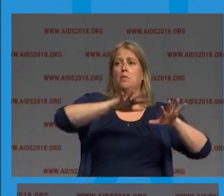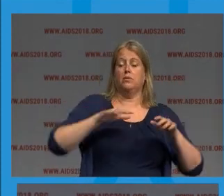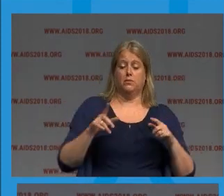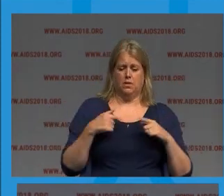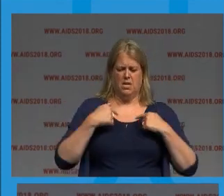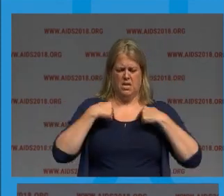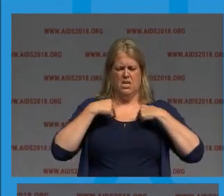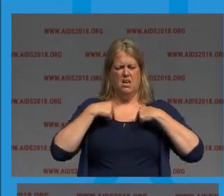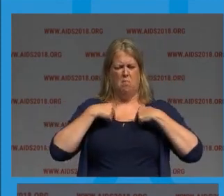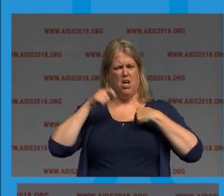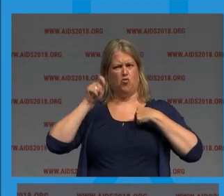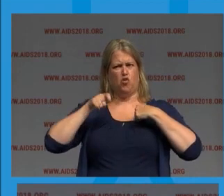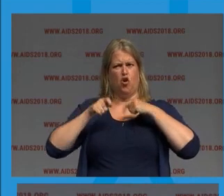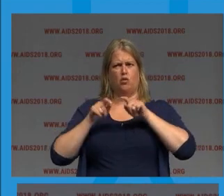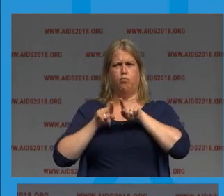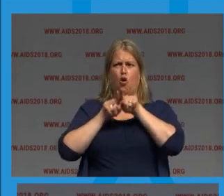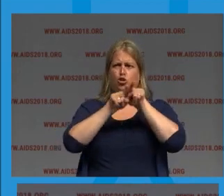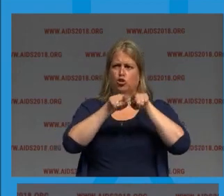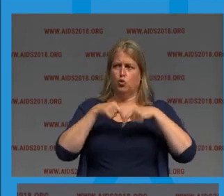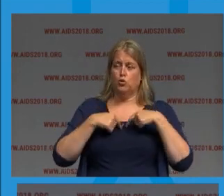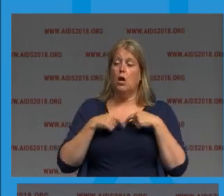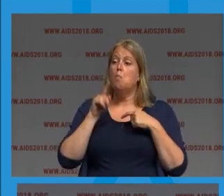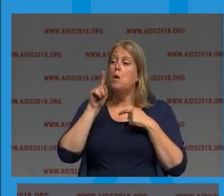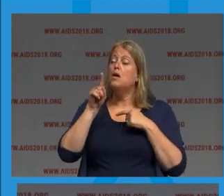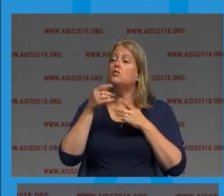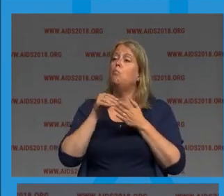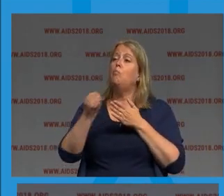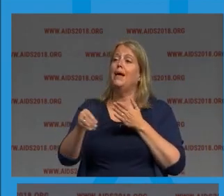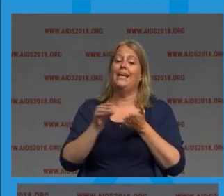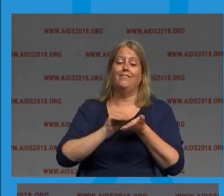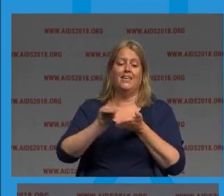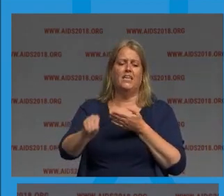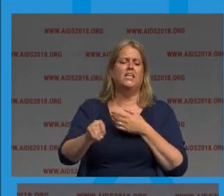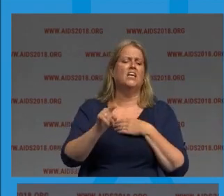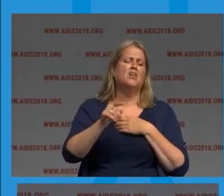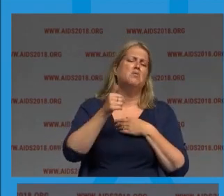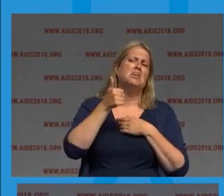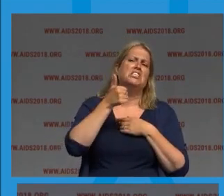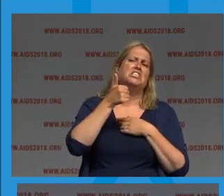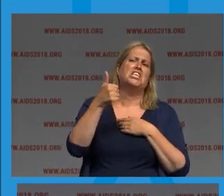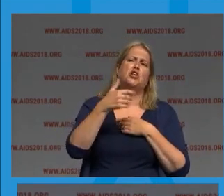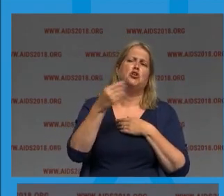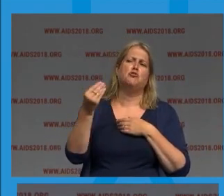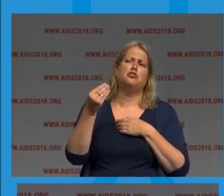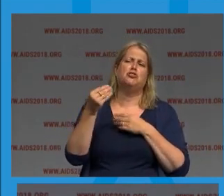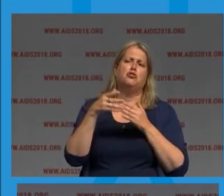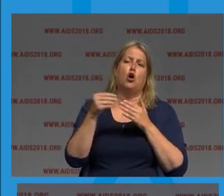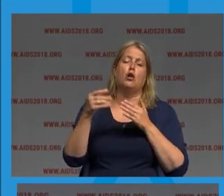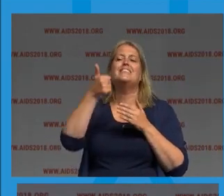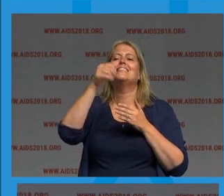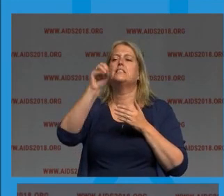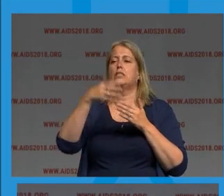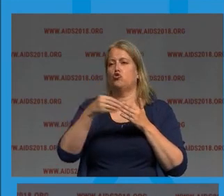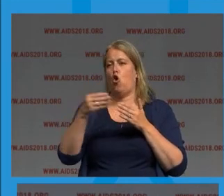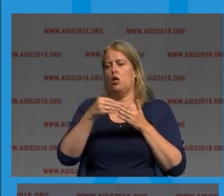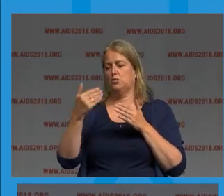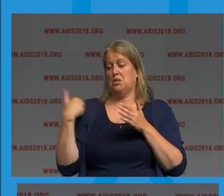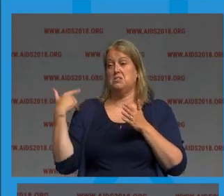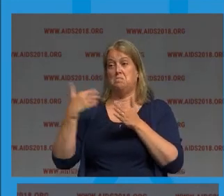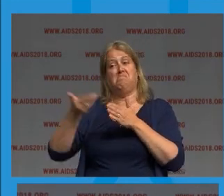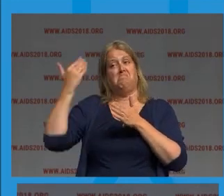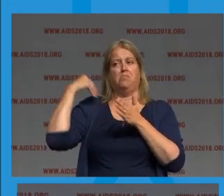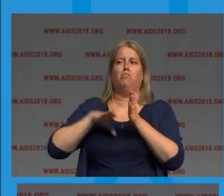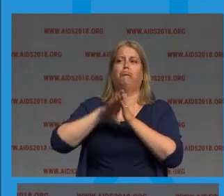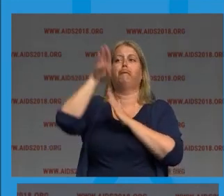pay fees, not necessarily $600 at that time, it was $60, but they've since raised the fees